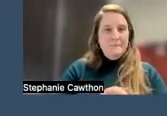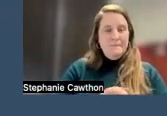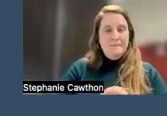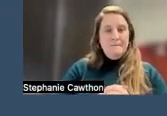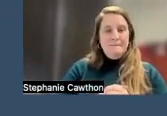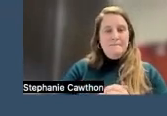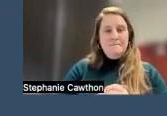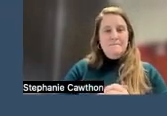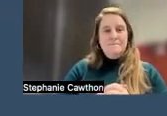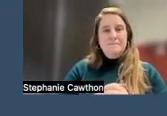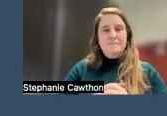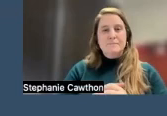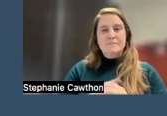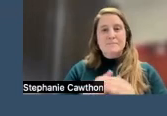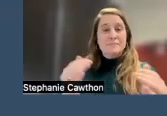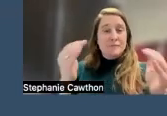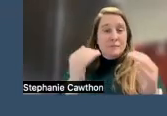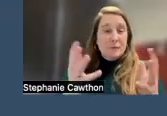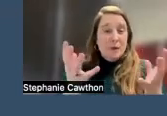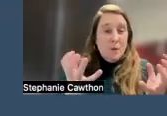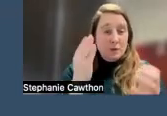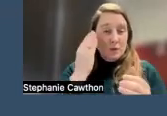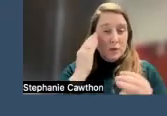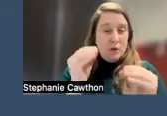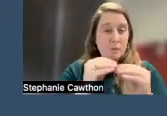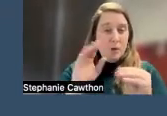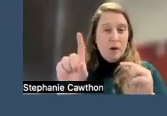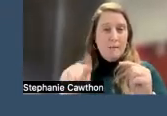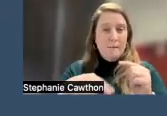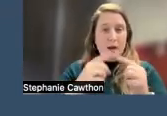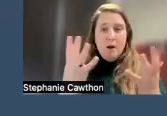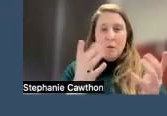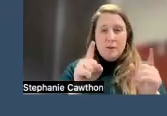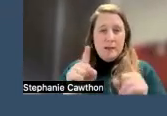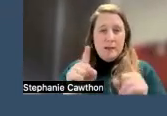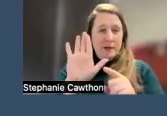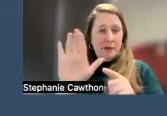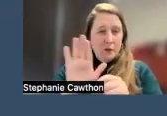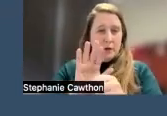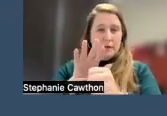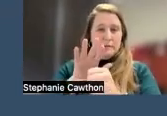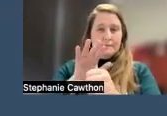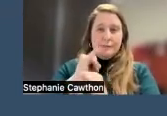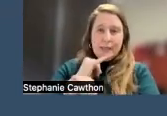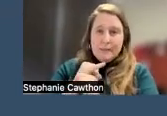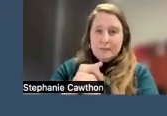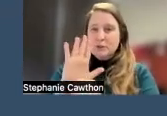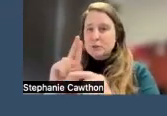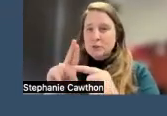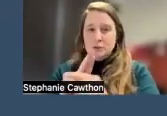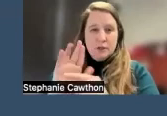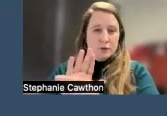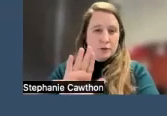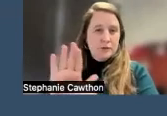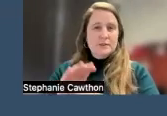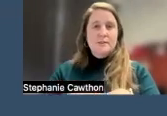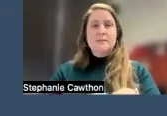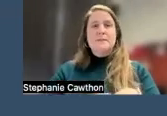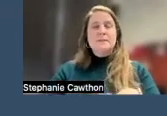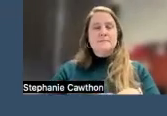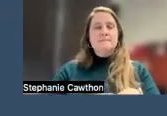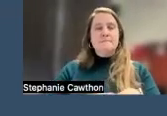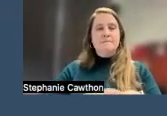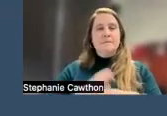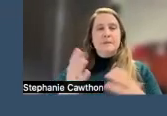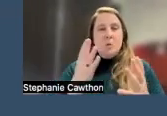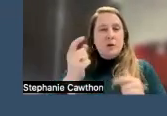huge campus that we work on. So this will be a good one today. We also want to know more about what's happening in your